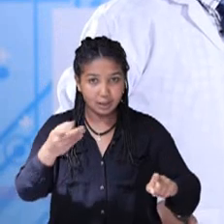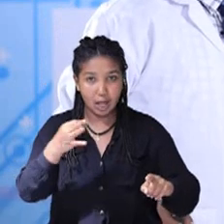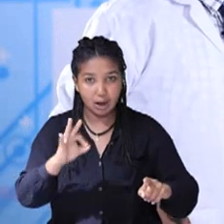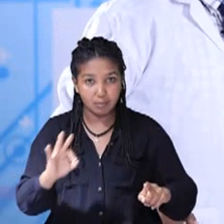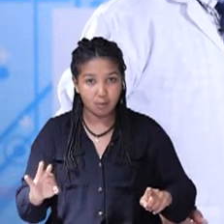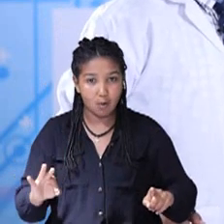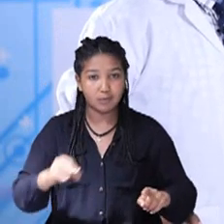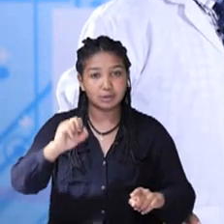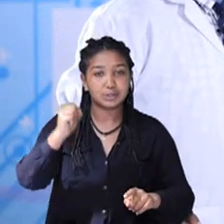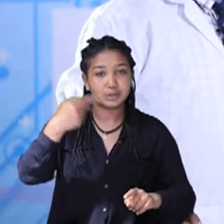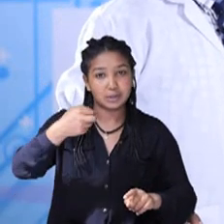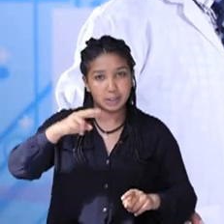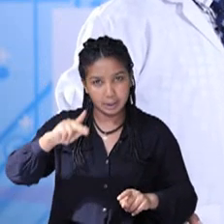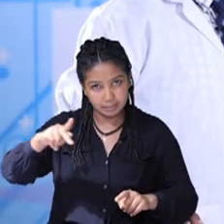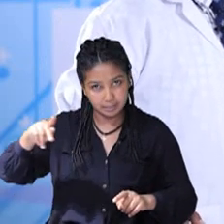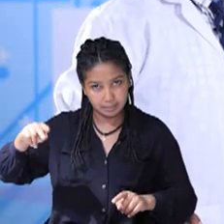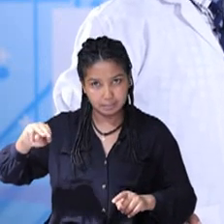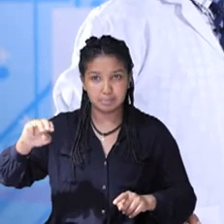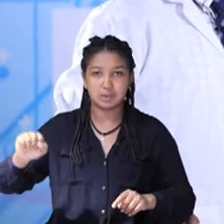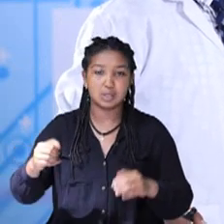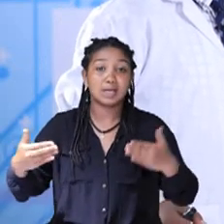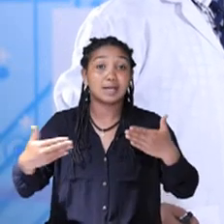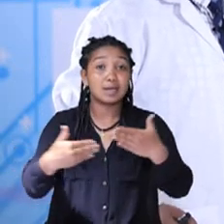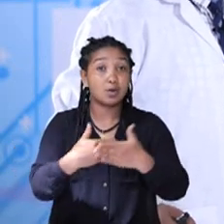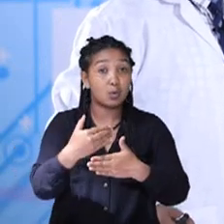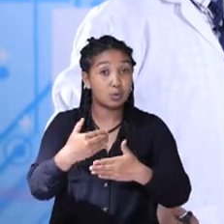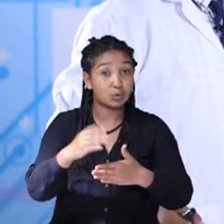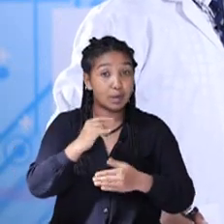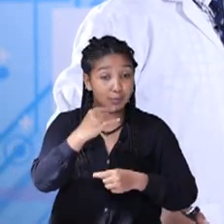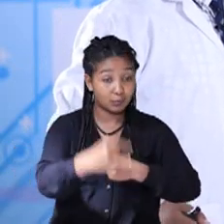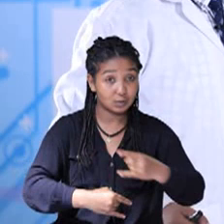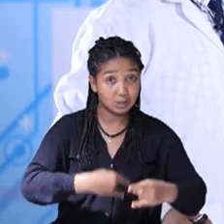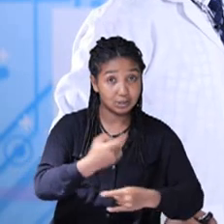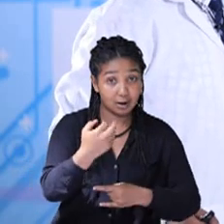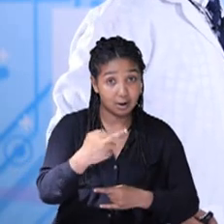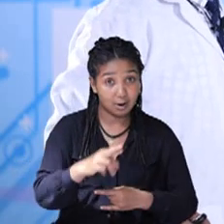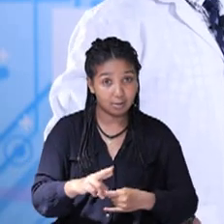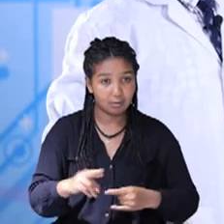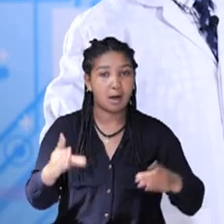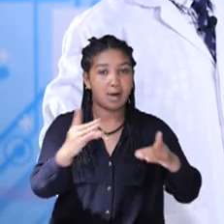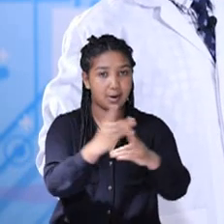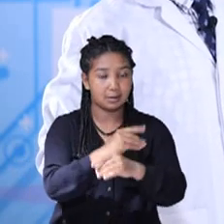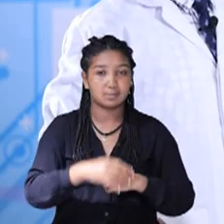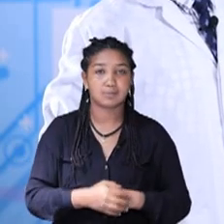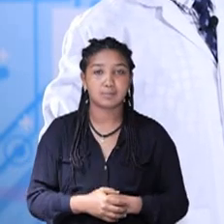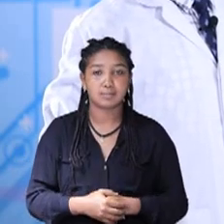types of shrimps. New types of species has arisen.